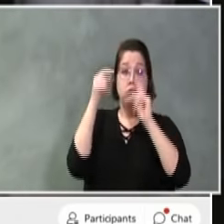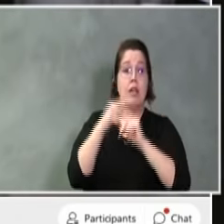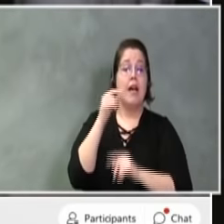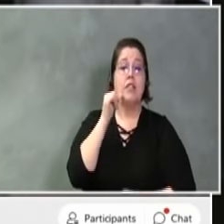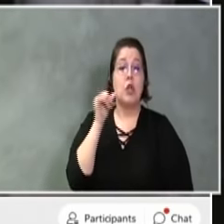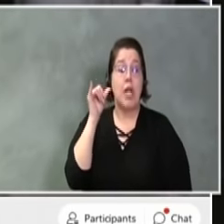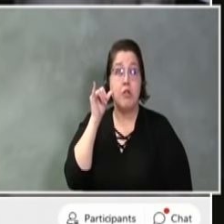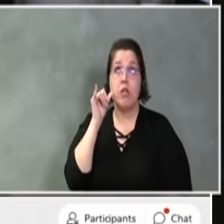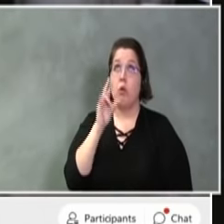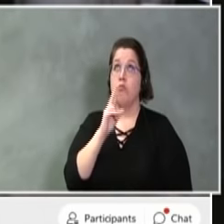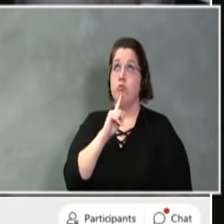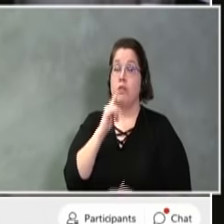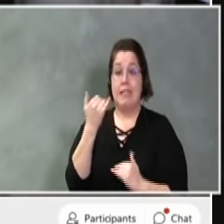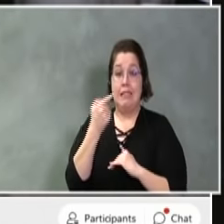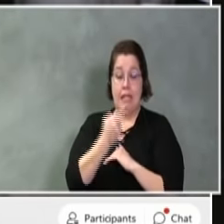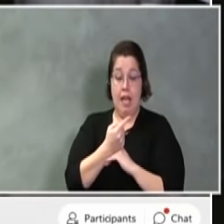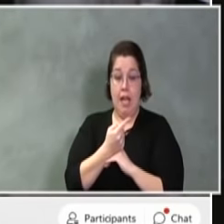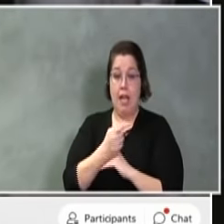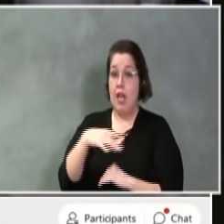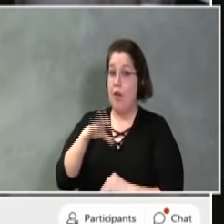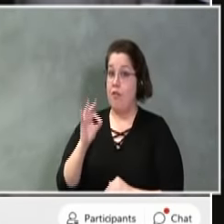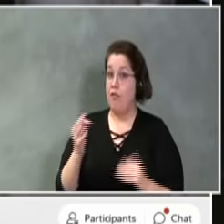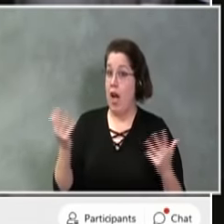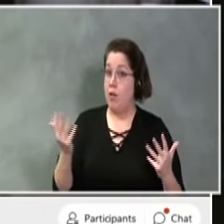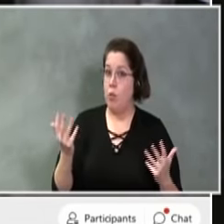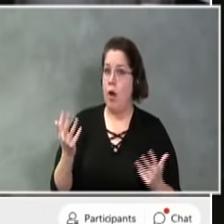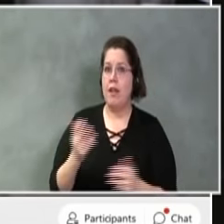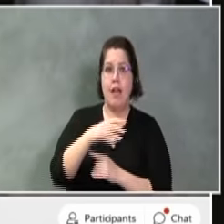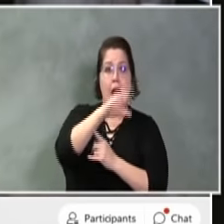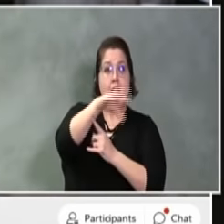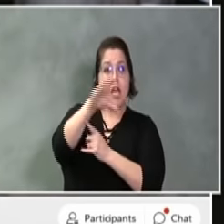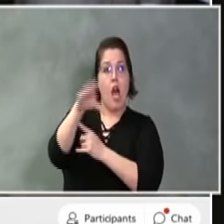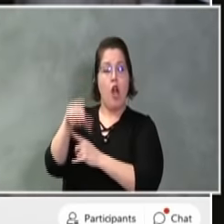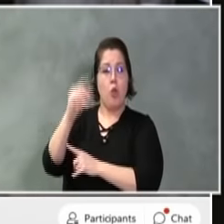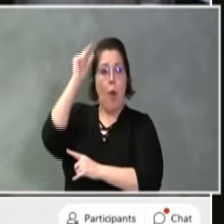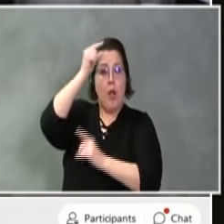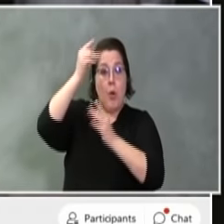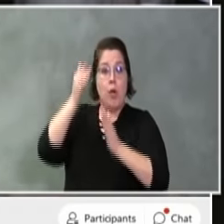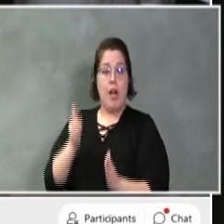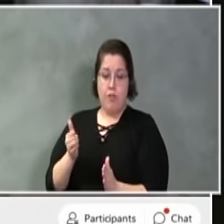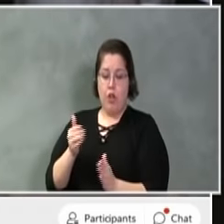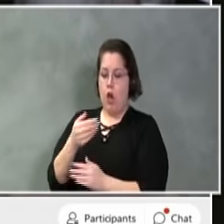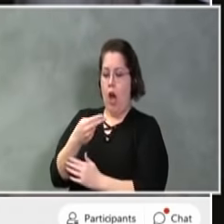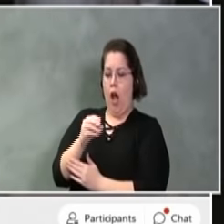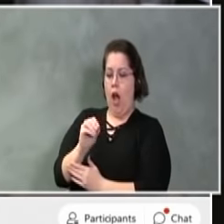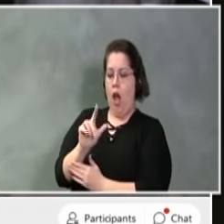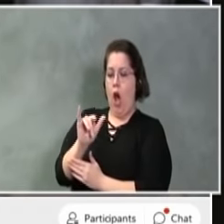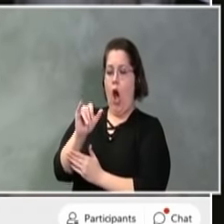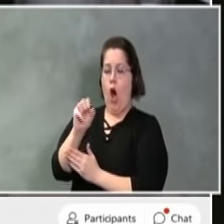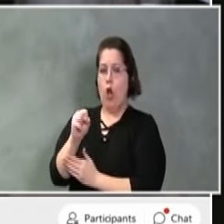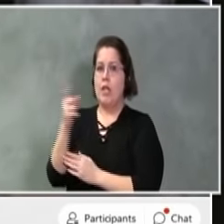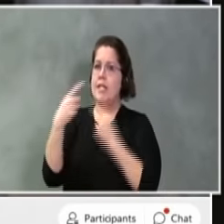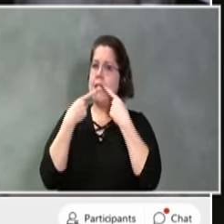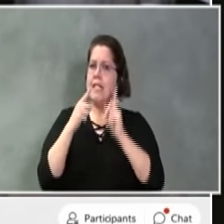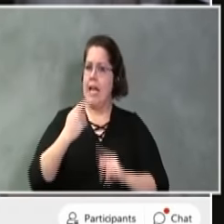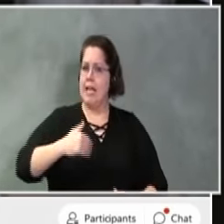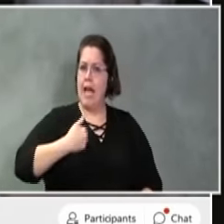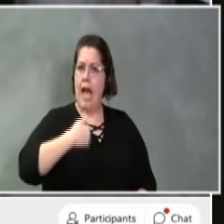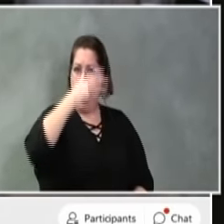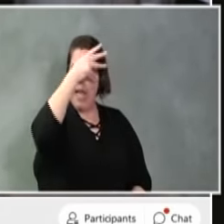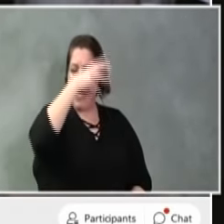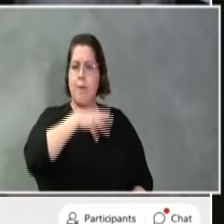or today we found out. Colorado Governor Jarvis Polis stated that a young man in